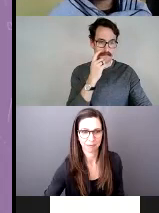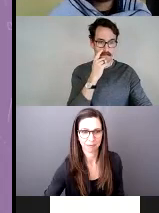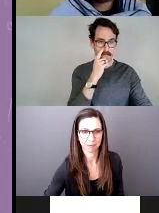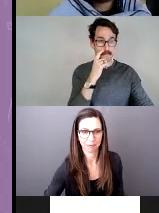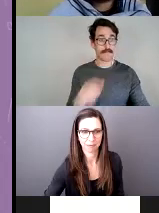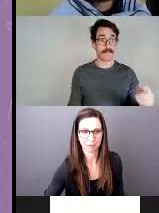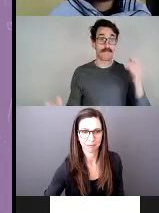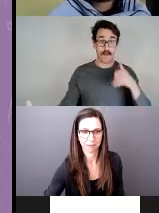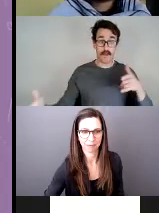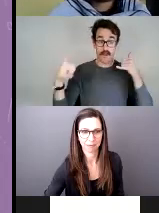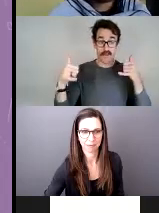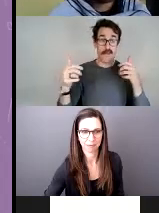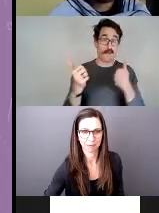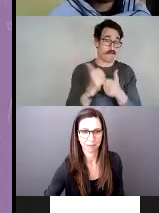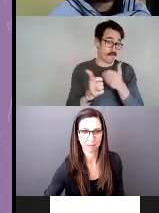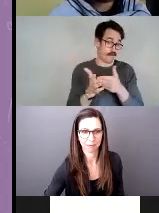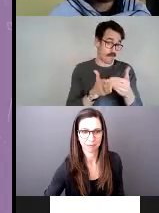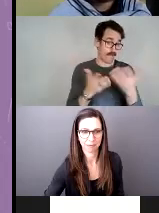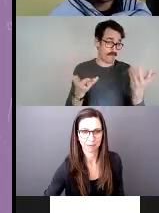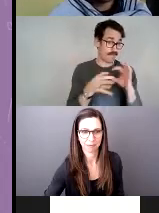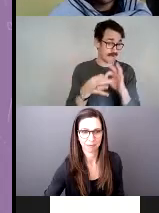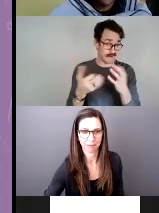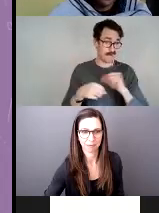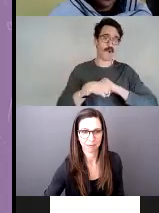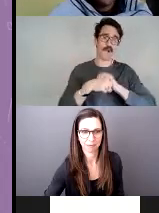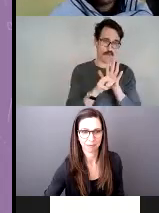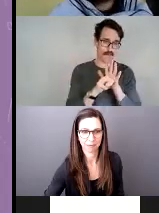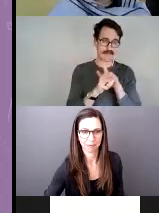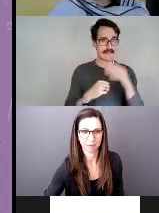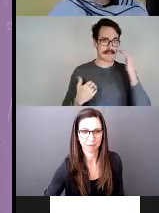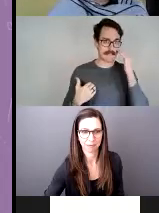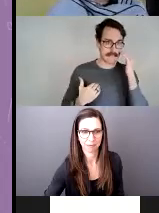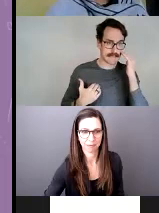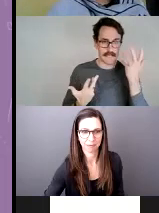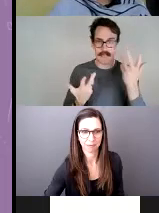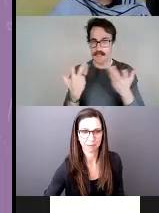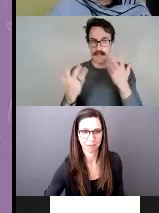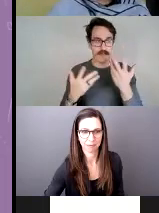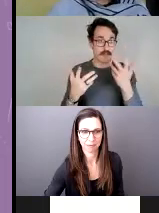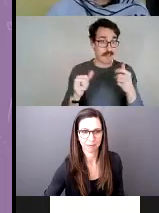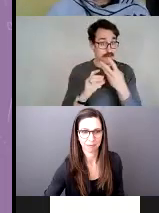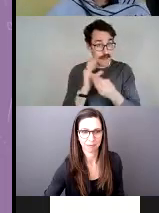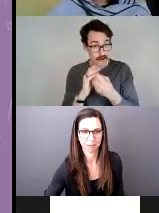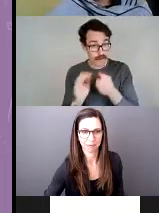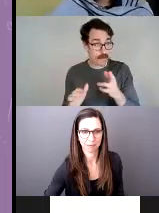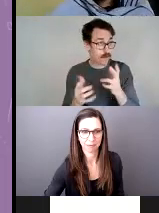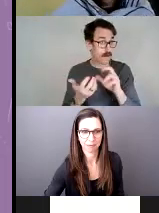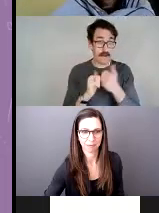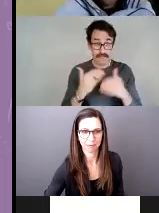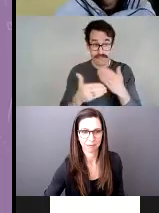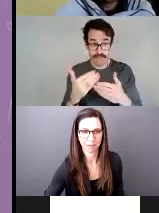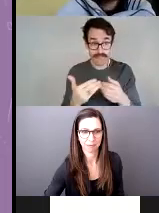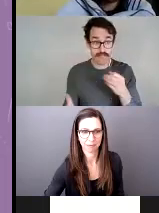during COVID-19 surrounding anxiety, how to cope, whether you're living with abuse or if you just want to cope